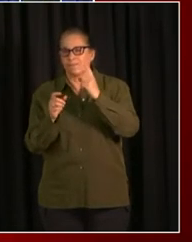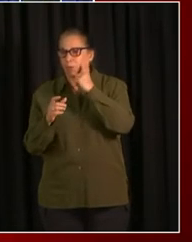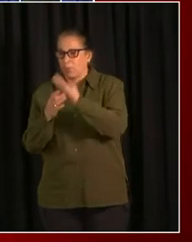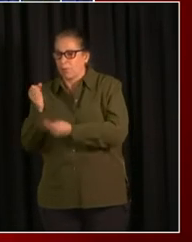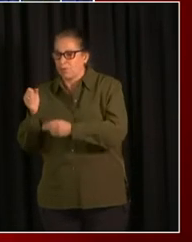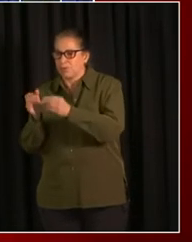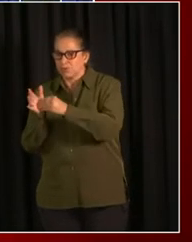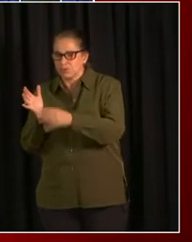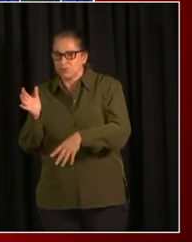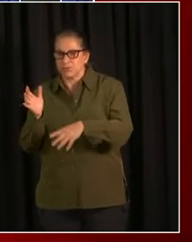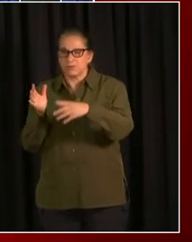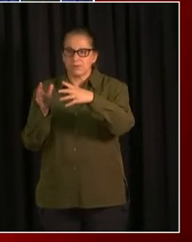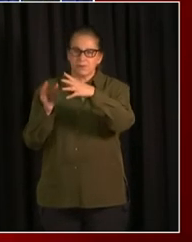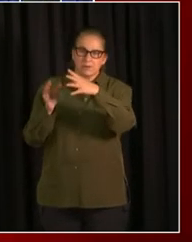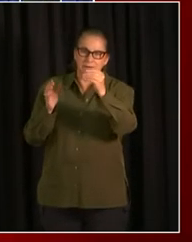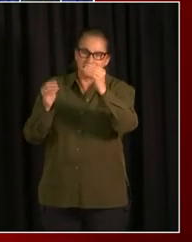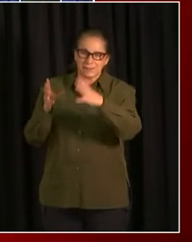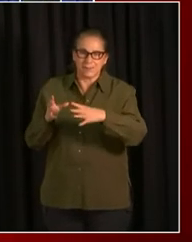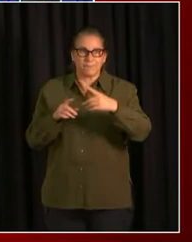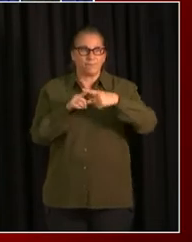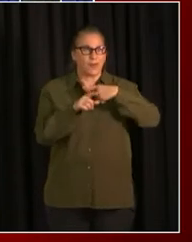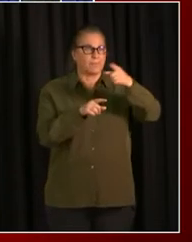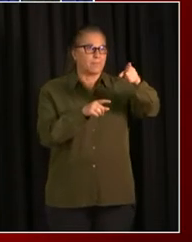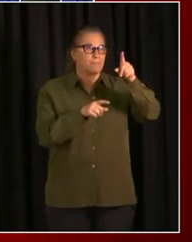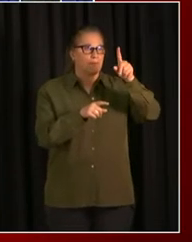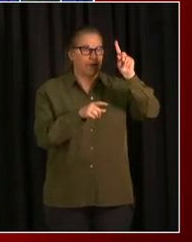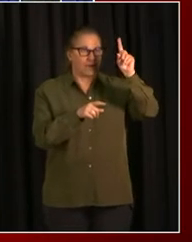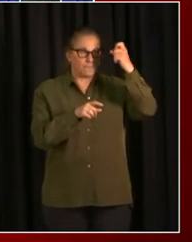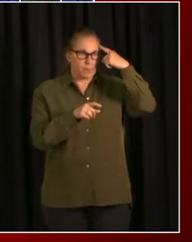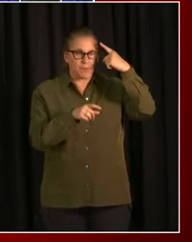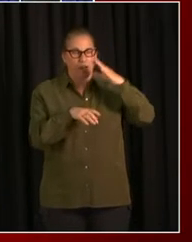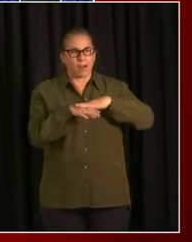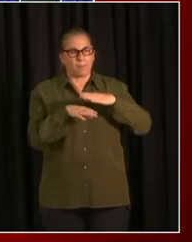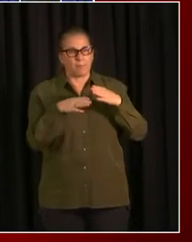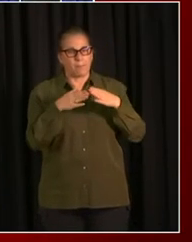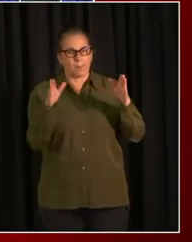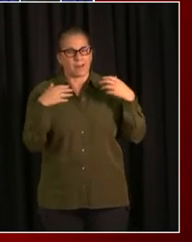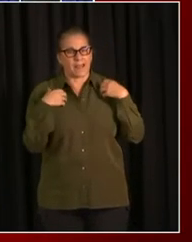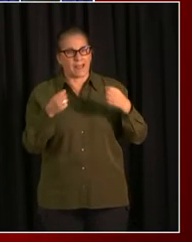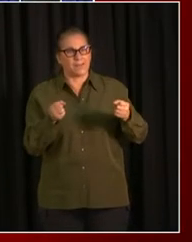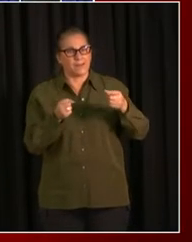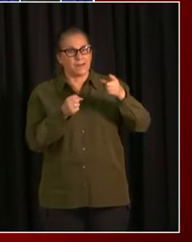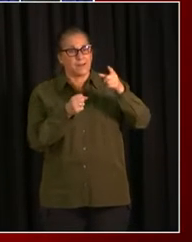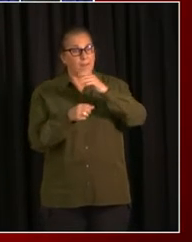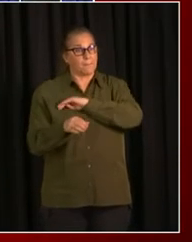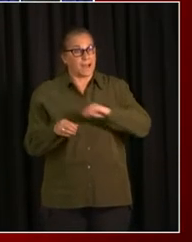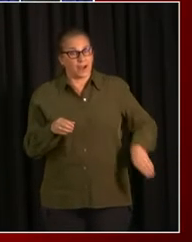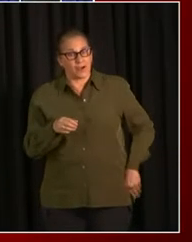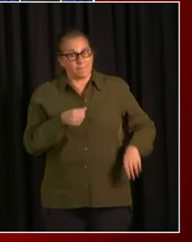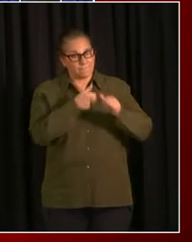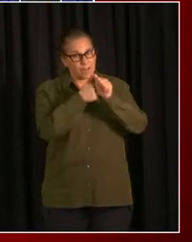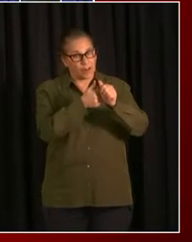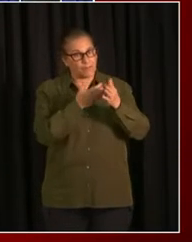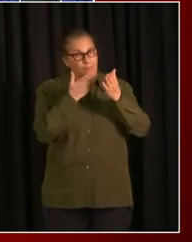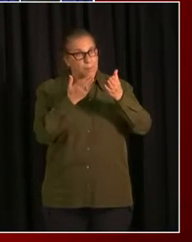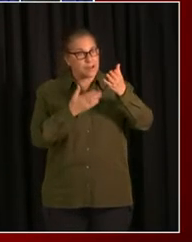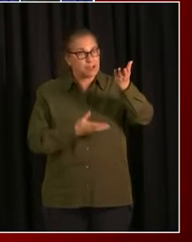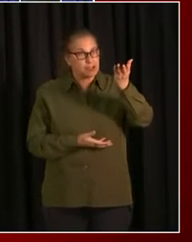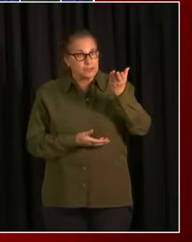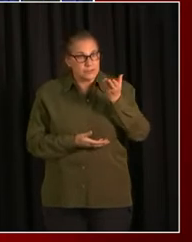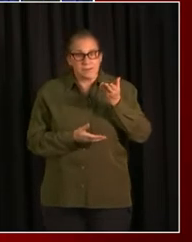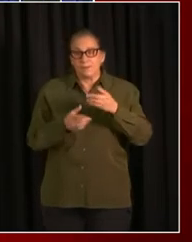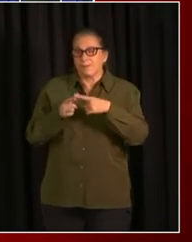Health. And the city had been planning to have some kind of reopen, perhaps in a hybrid